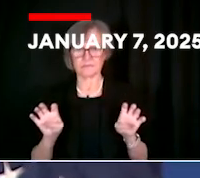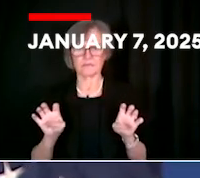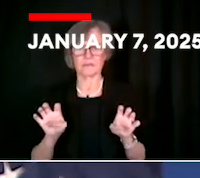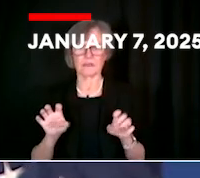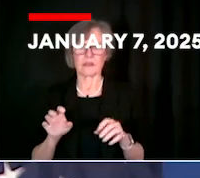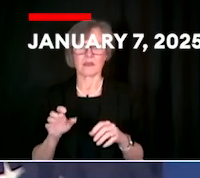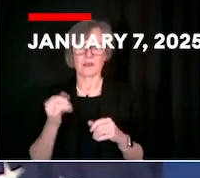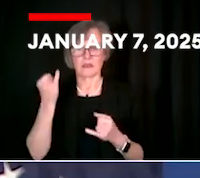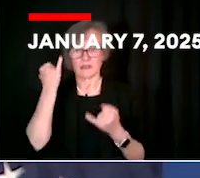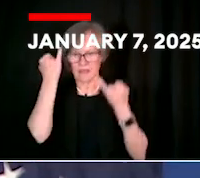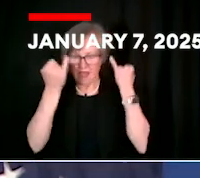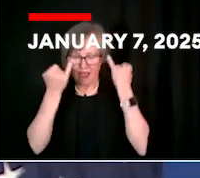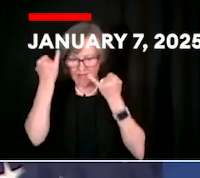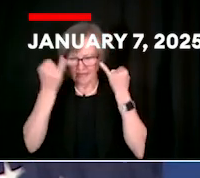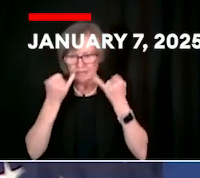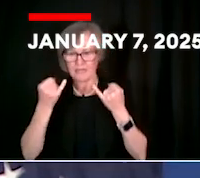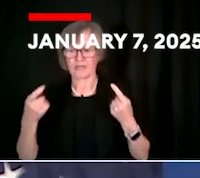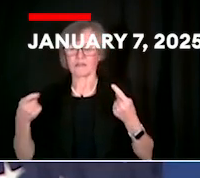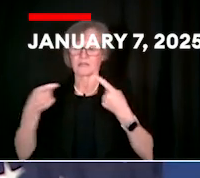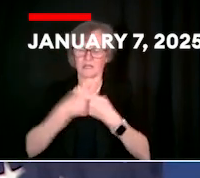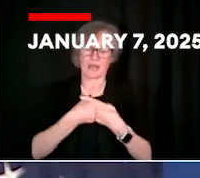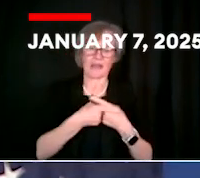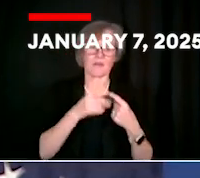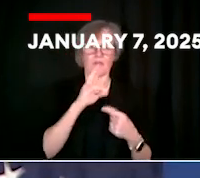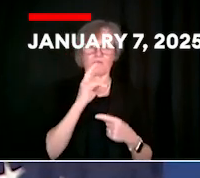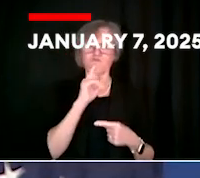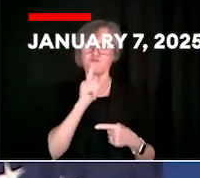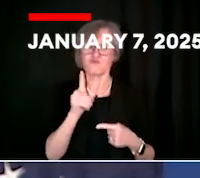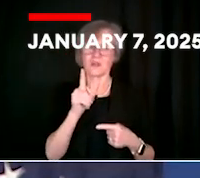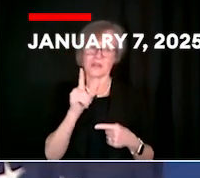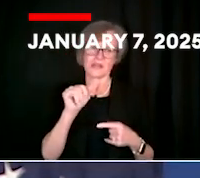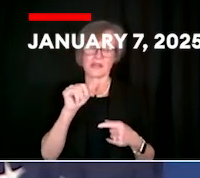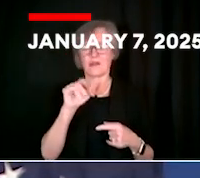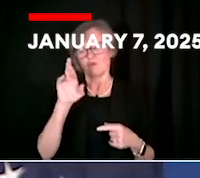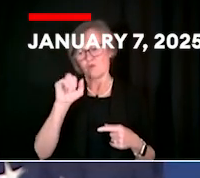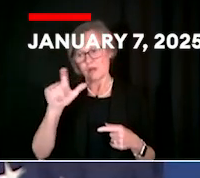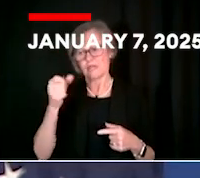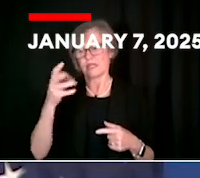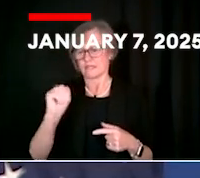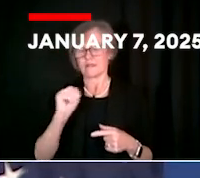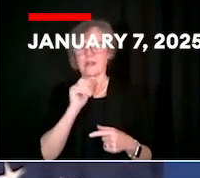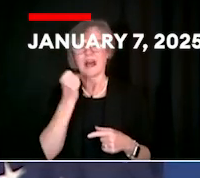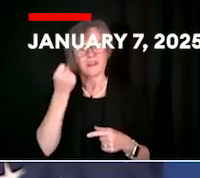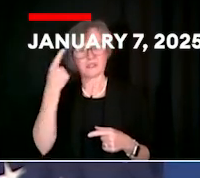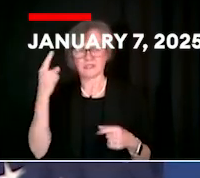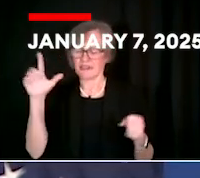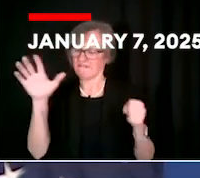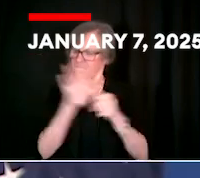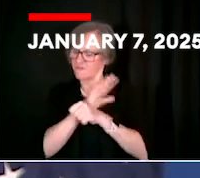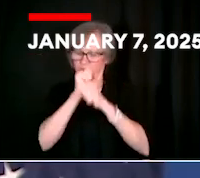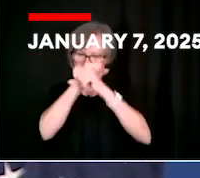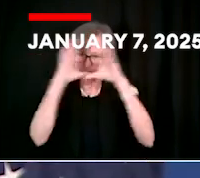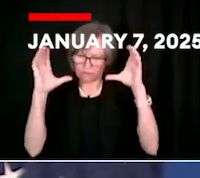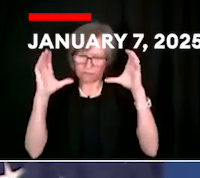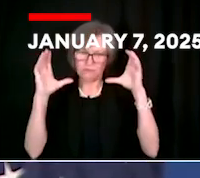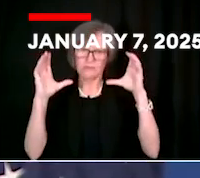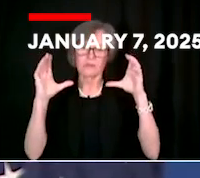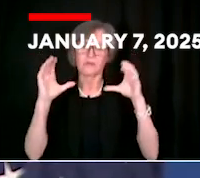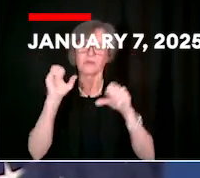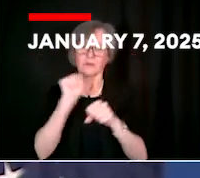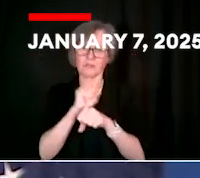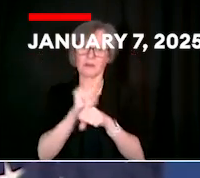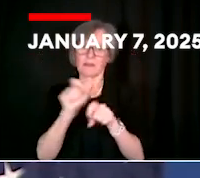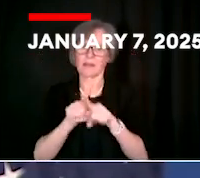with realism. And just not understanding the fullness of doing a job like the